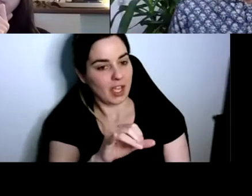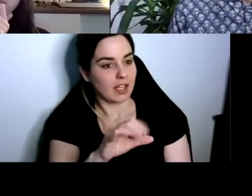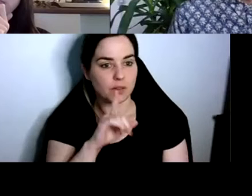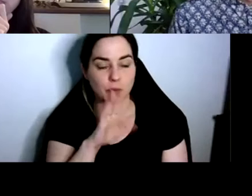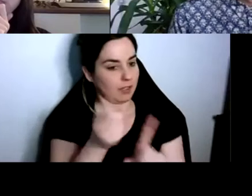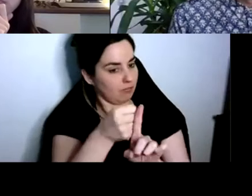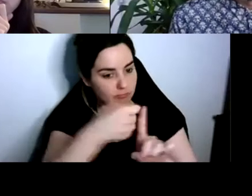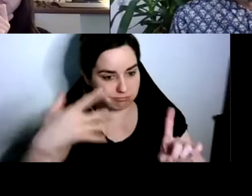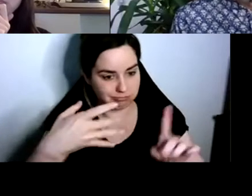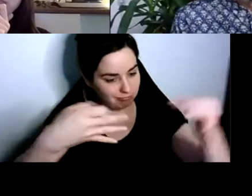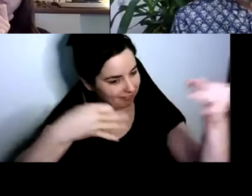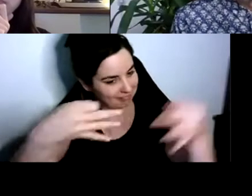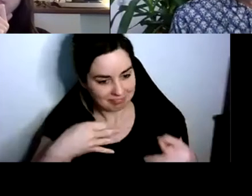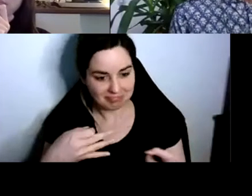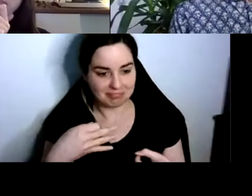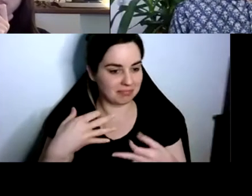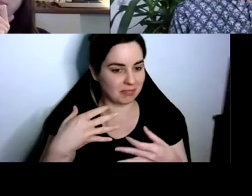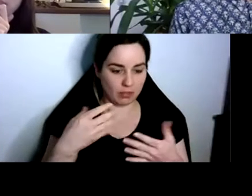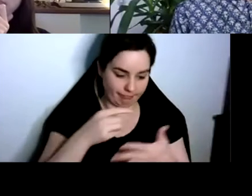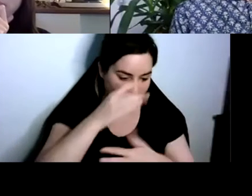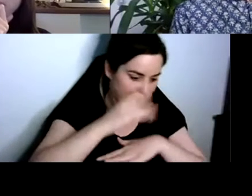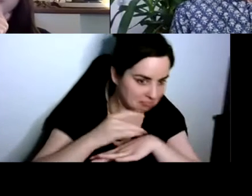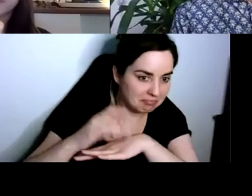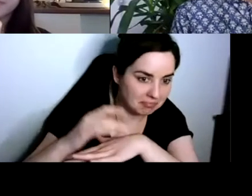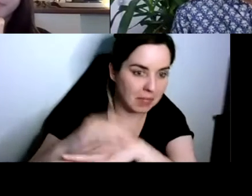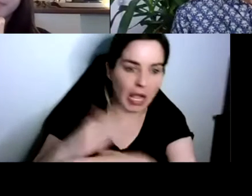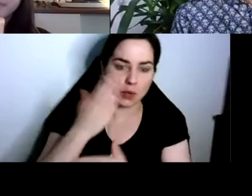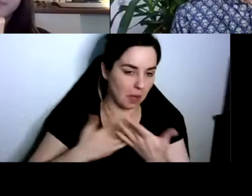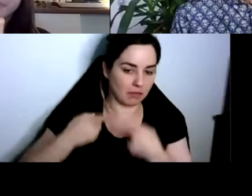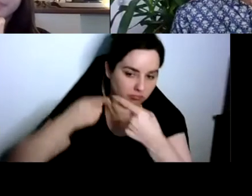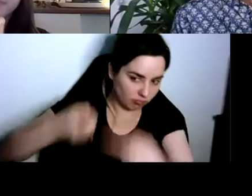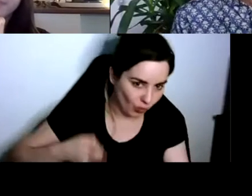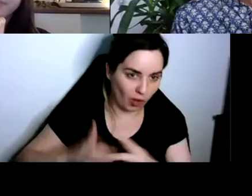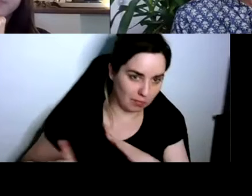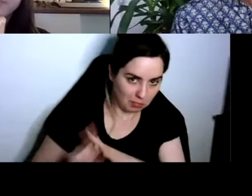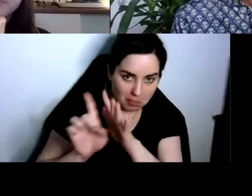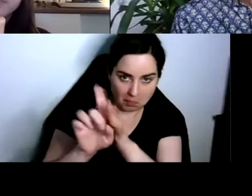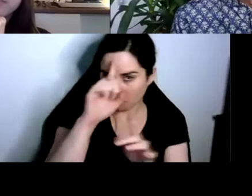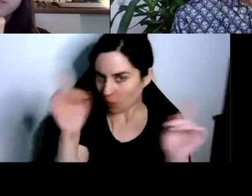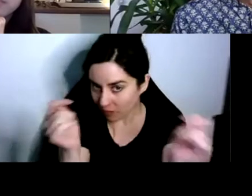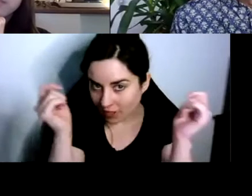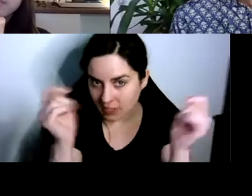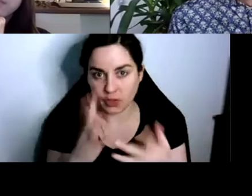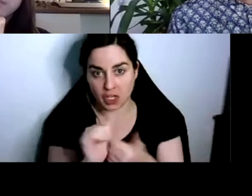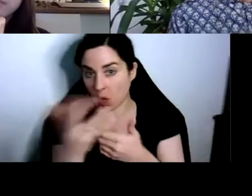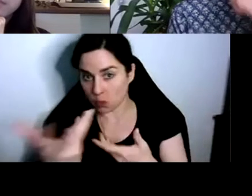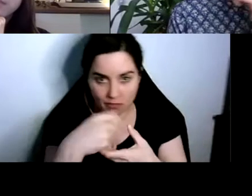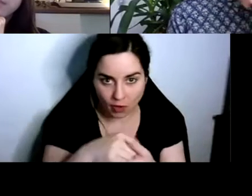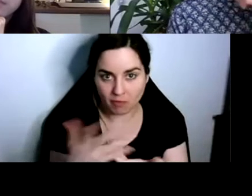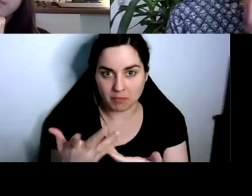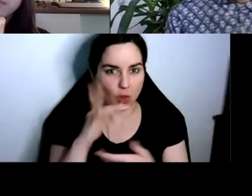extensive overview of some of the issues facing festivals and the folks who are involved with them, either